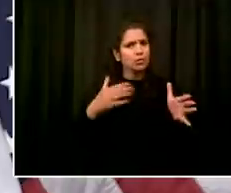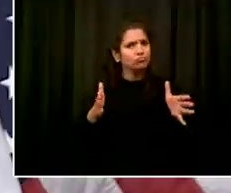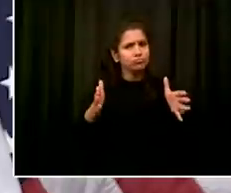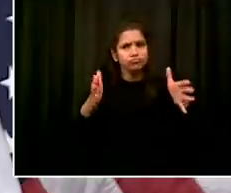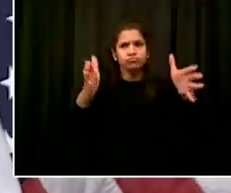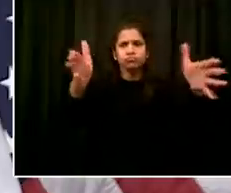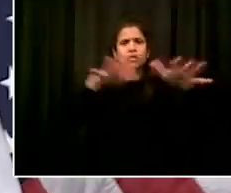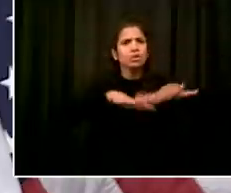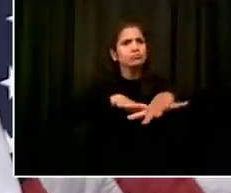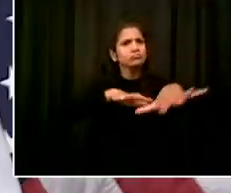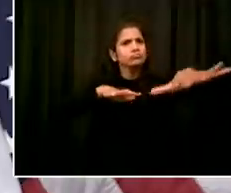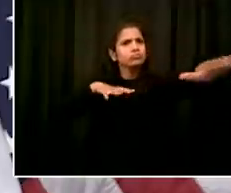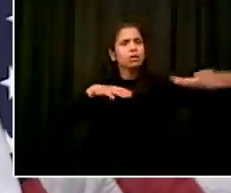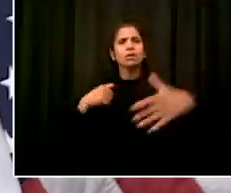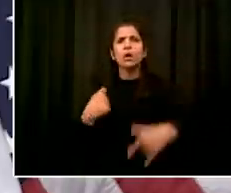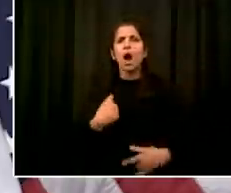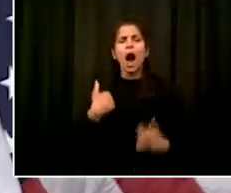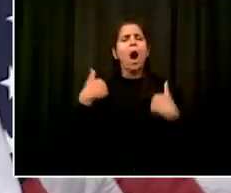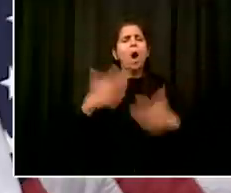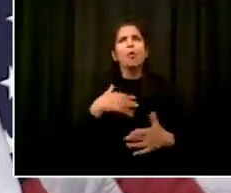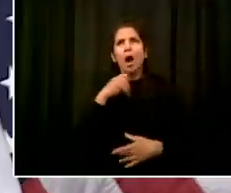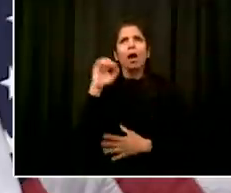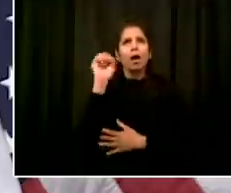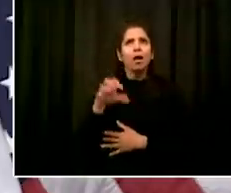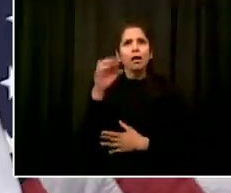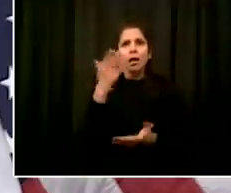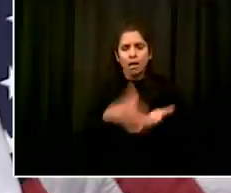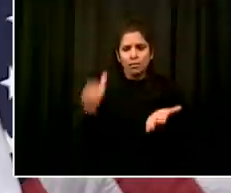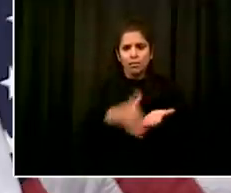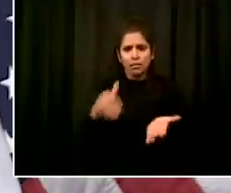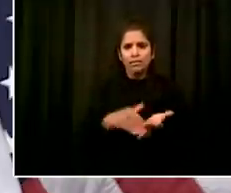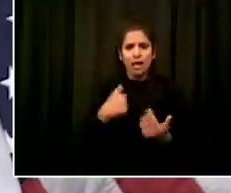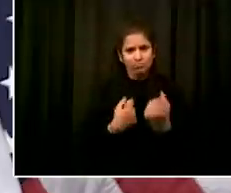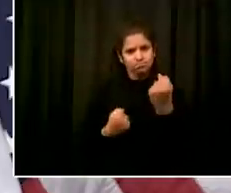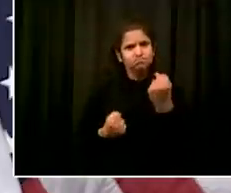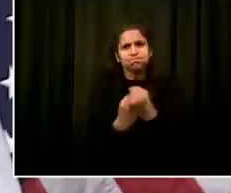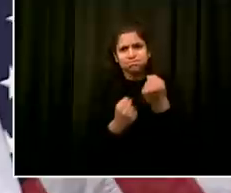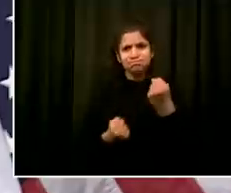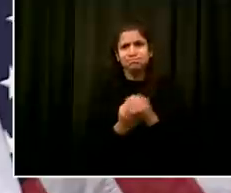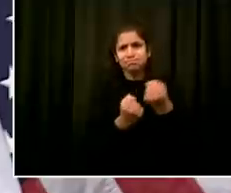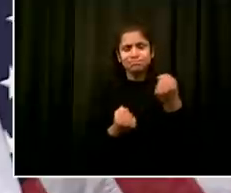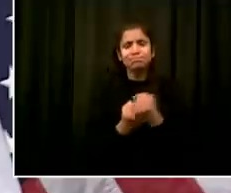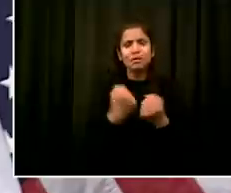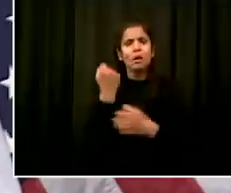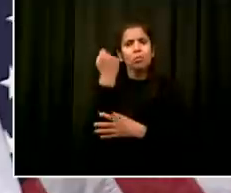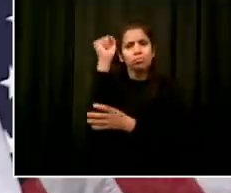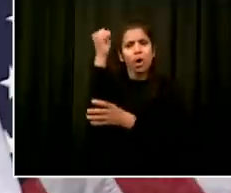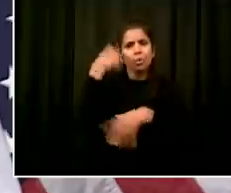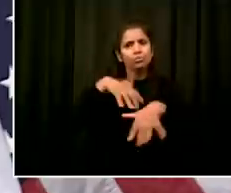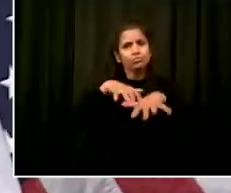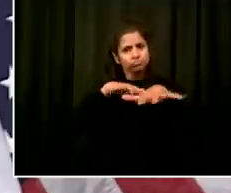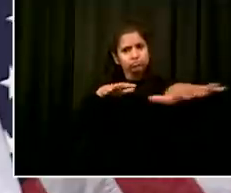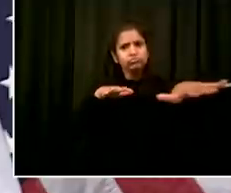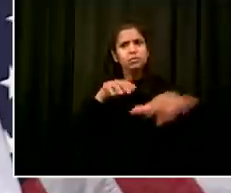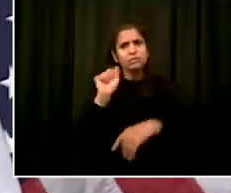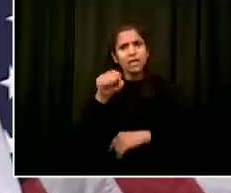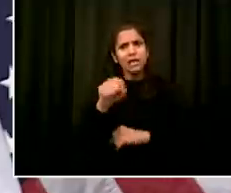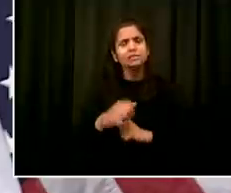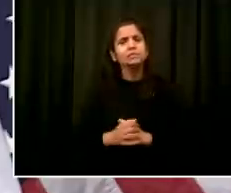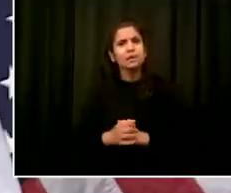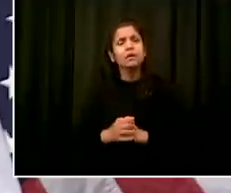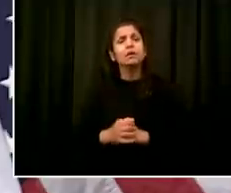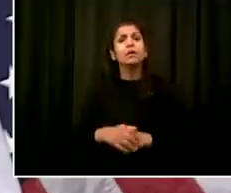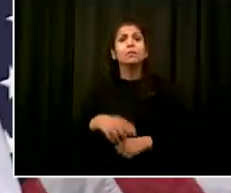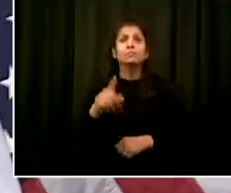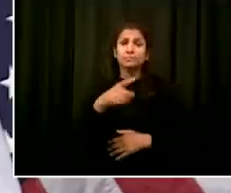should not in any way, shape, or form be stopped from going to their work. That's very clear. If there's any instance like that, I want to know about